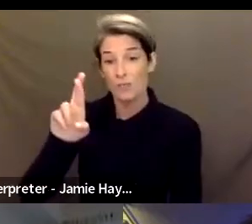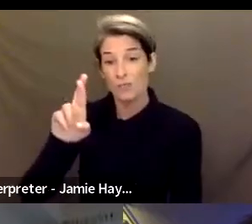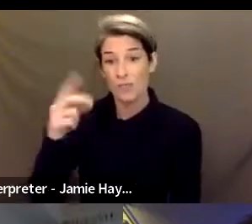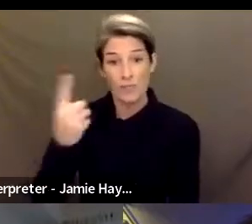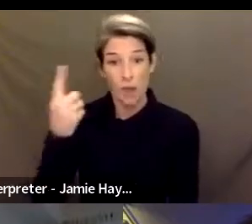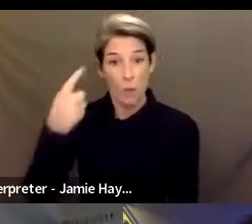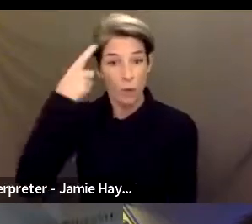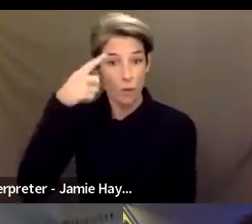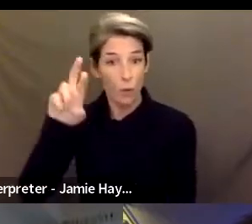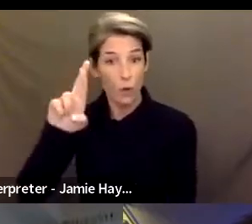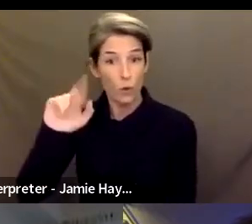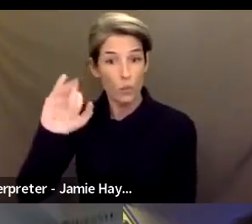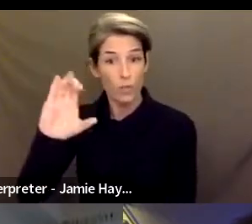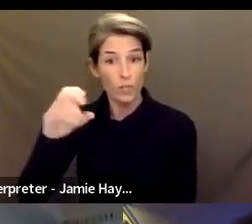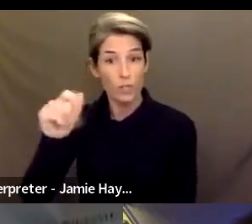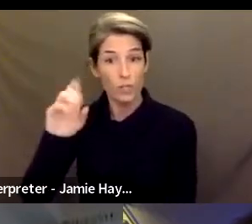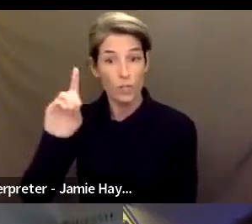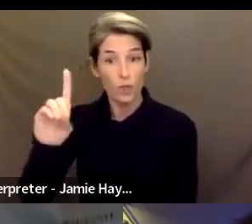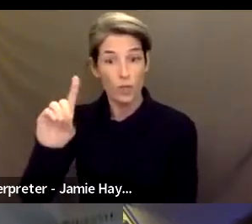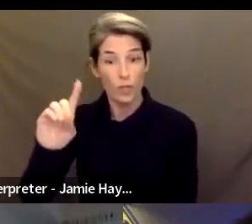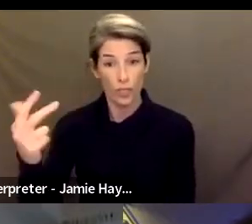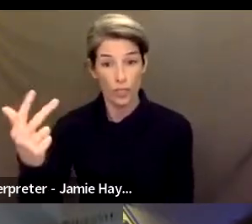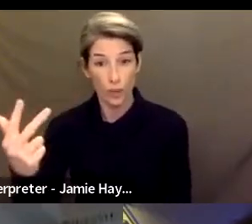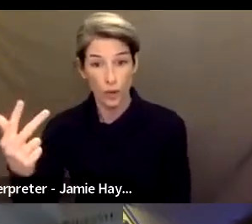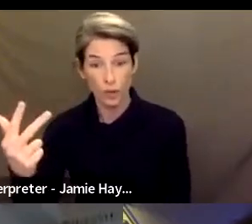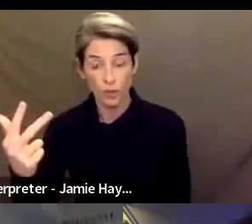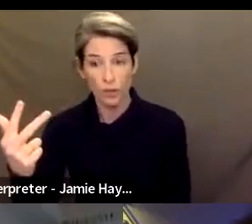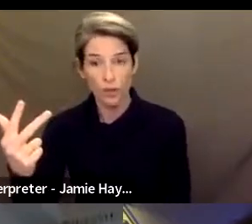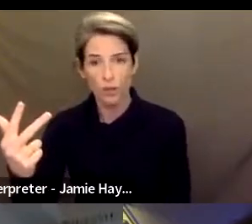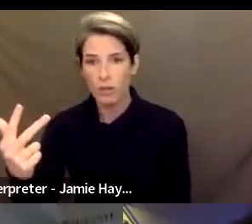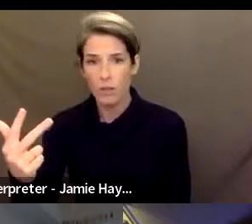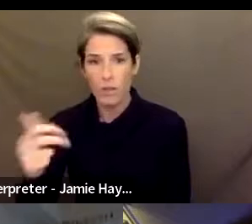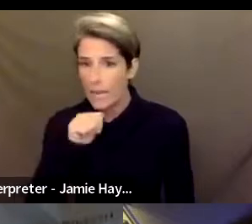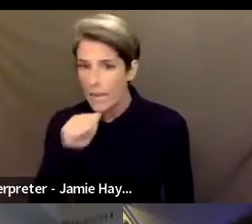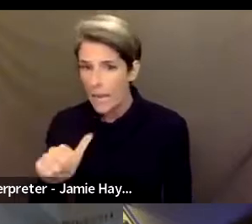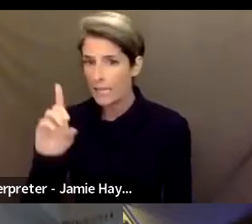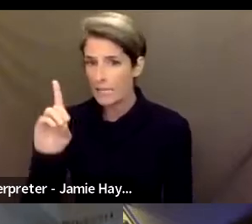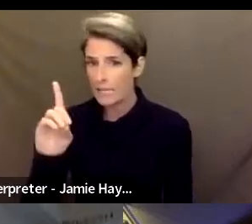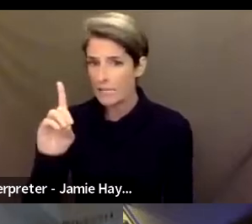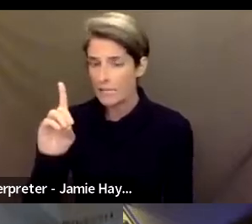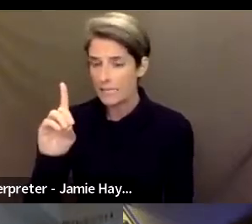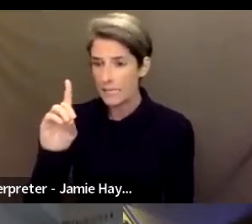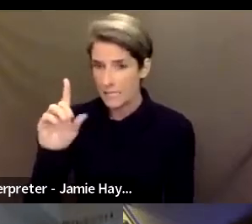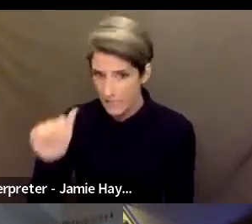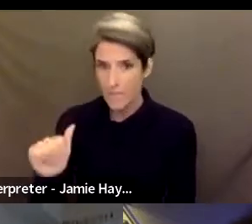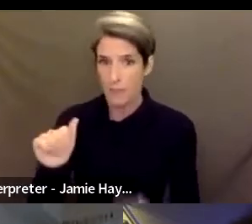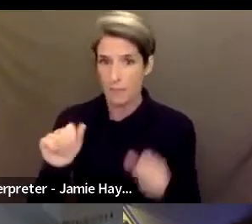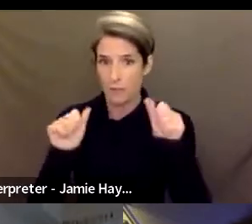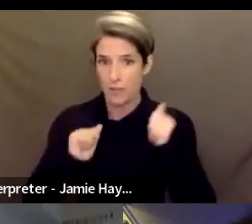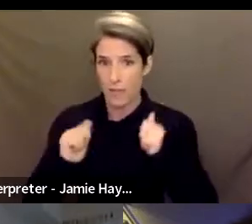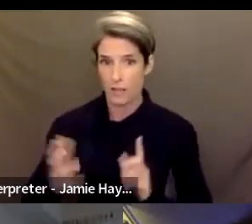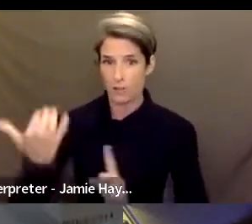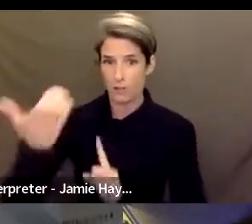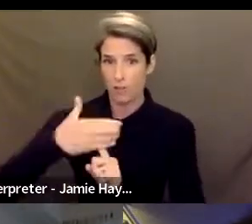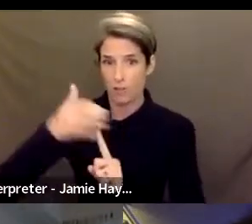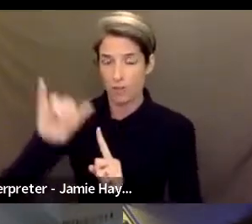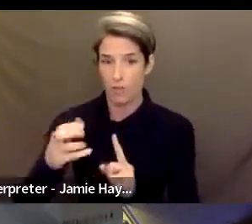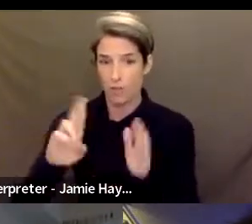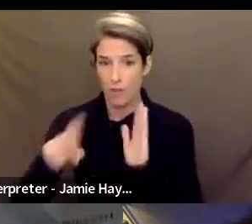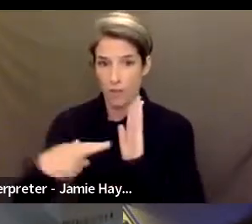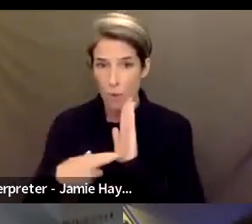so there's a lot of deep, intense mistrust that just putting out a casting notice is not going to do the